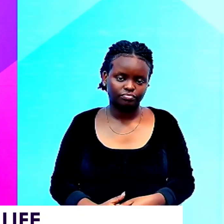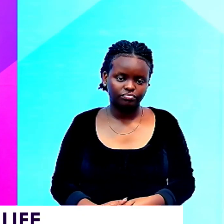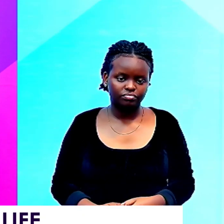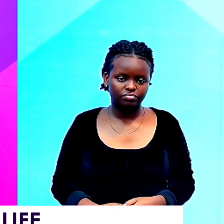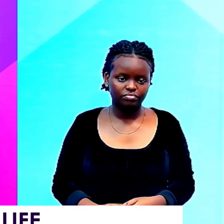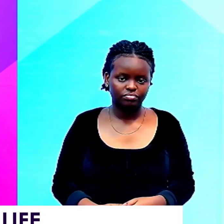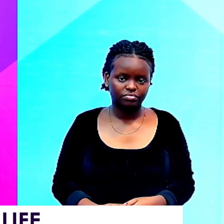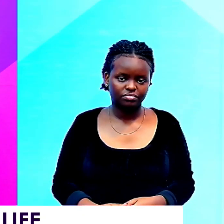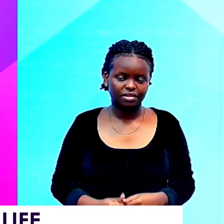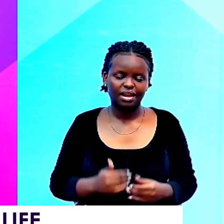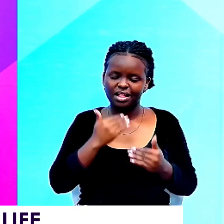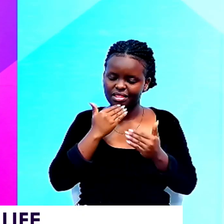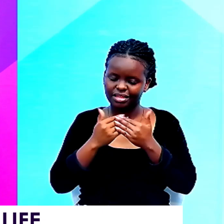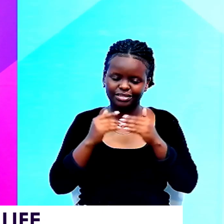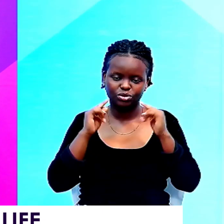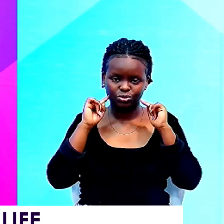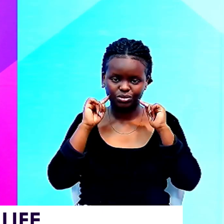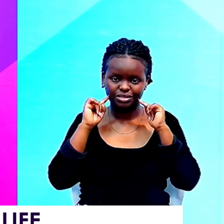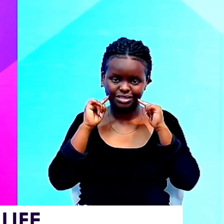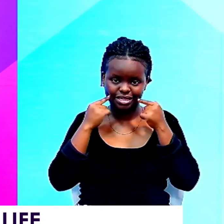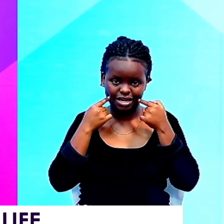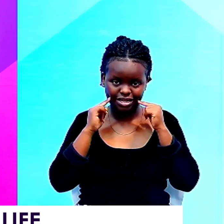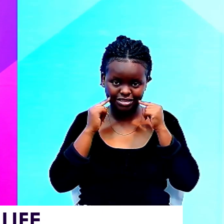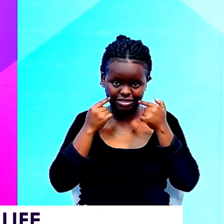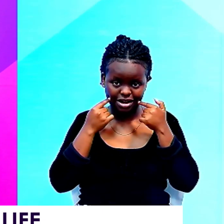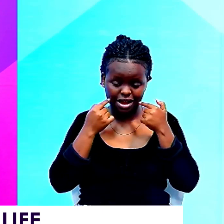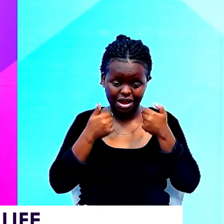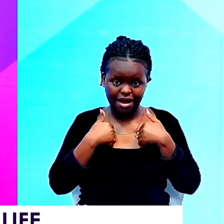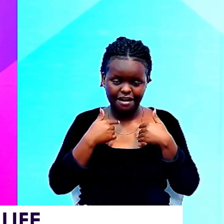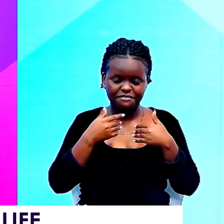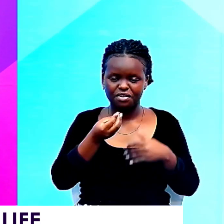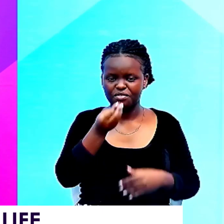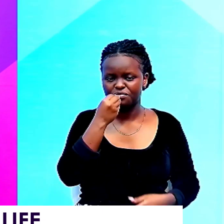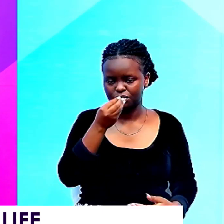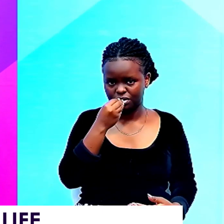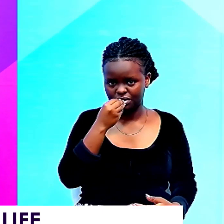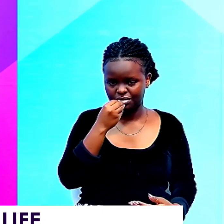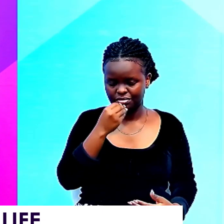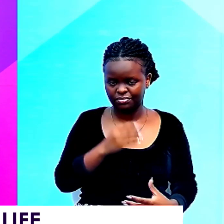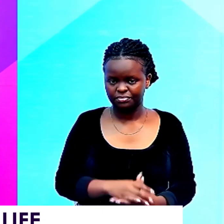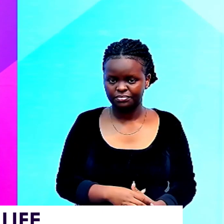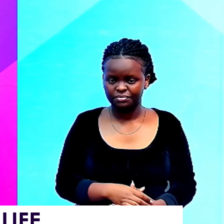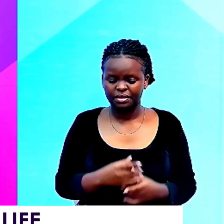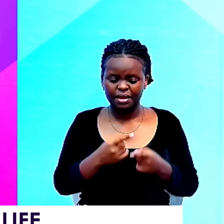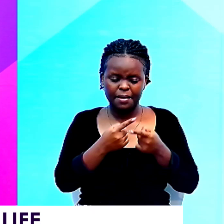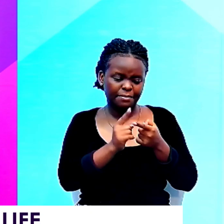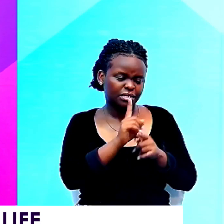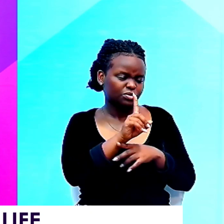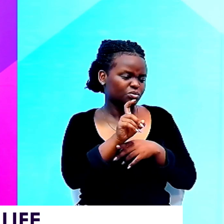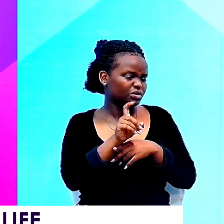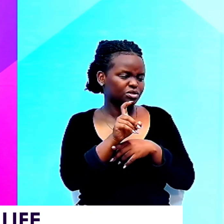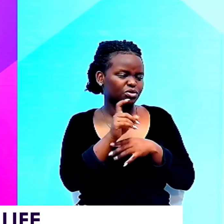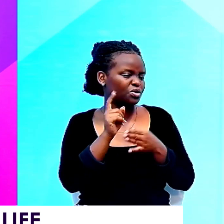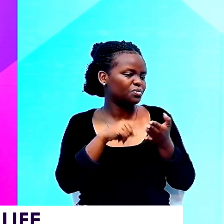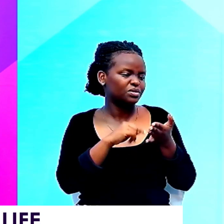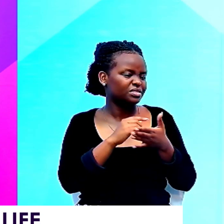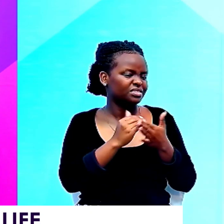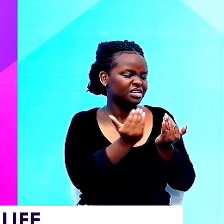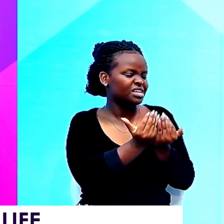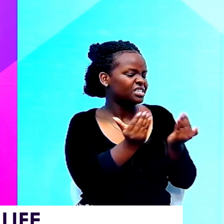thanks to Sakaja, there is food. Yes? But the question begs, were these